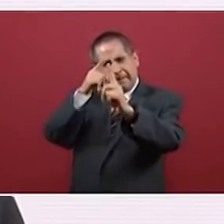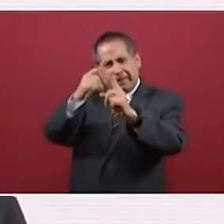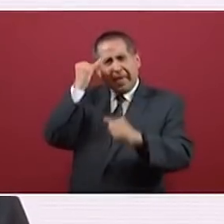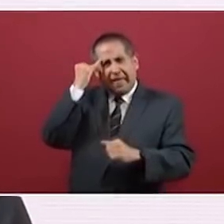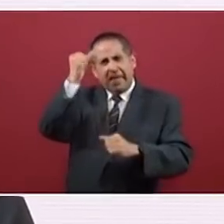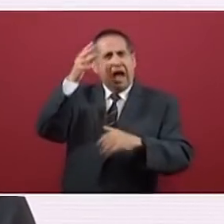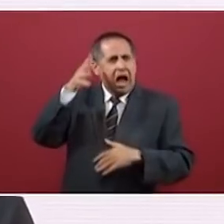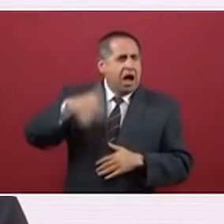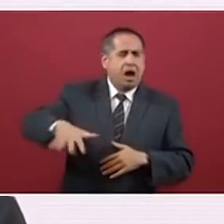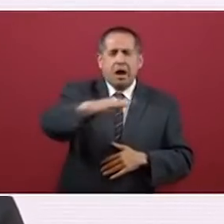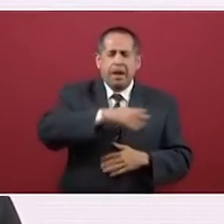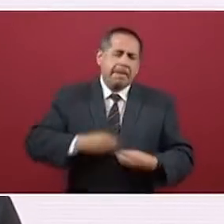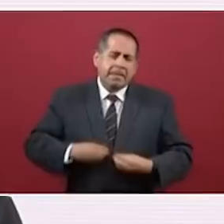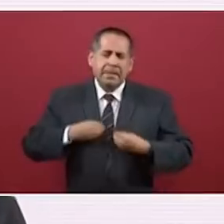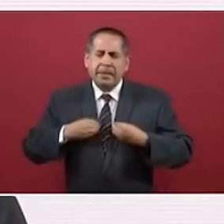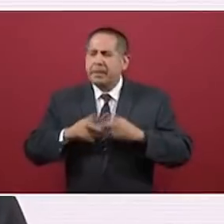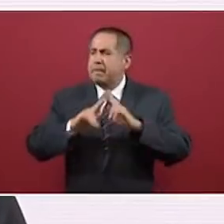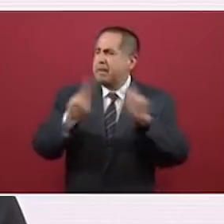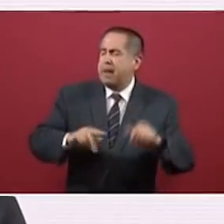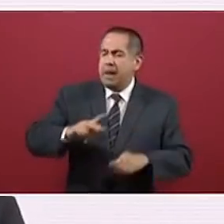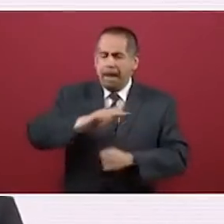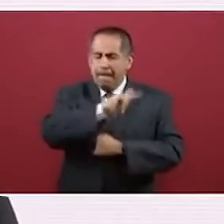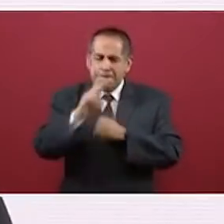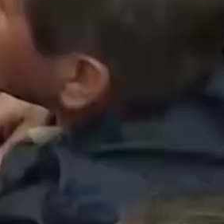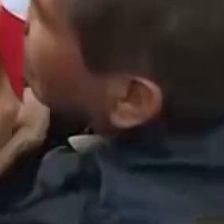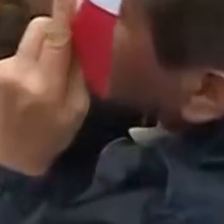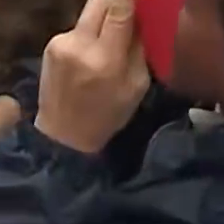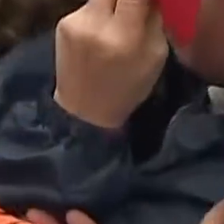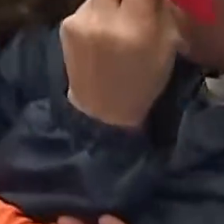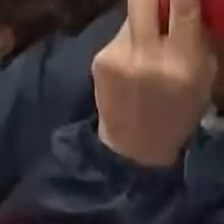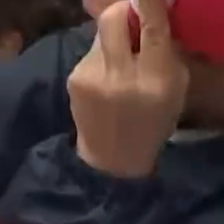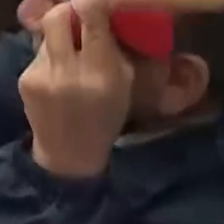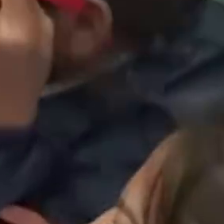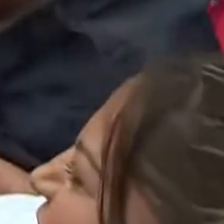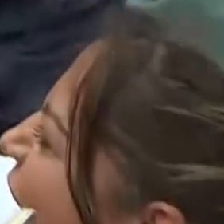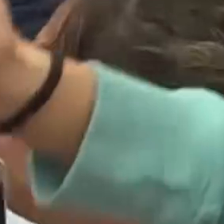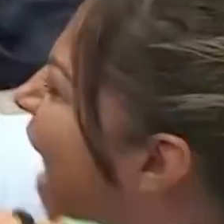new, free, fair, democratic, and fraternal homeland.